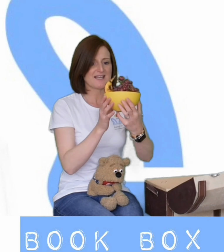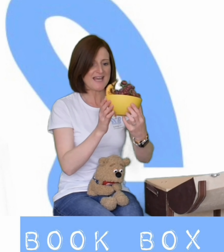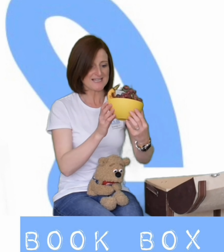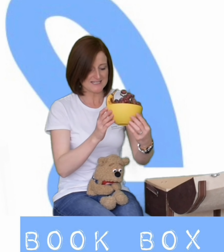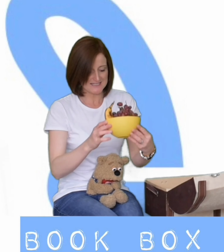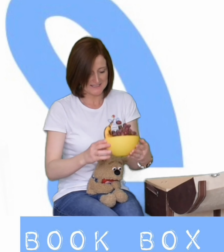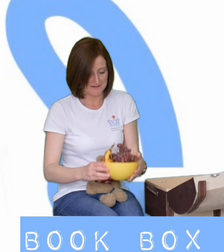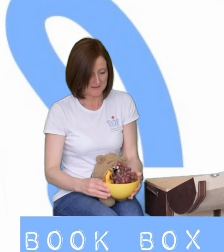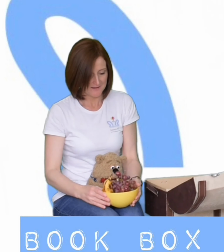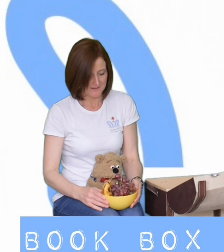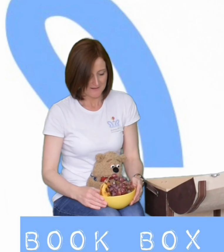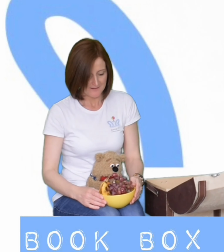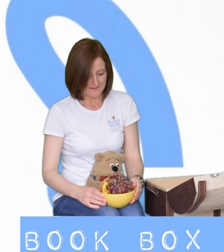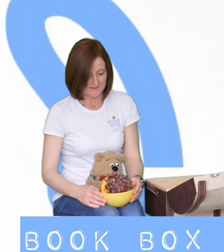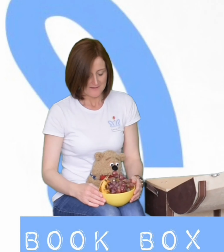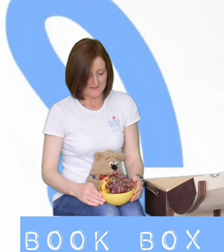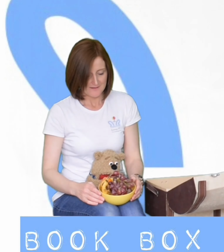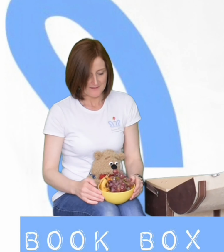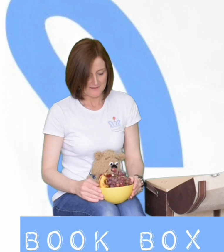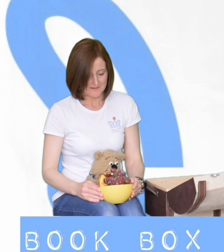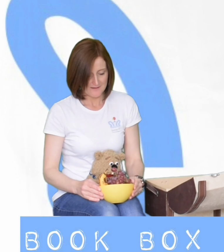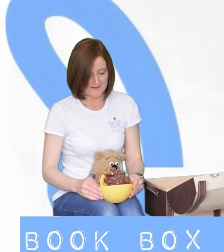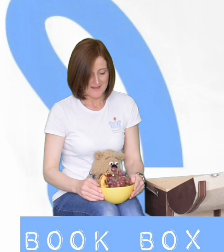What's this?